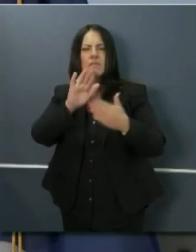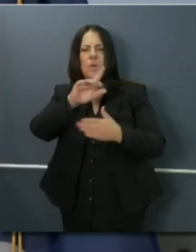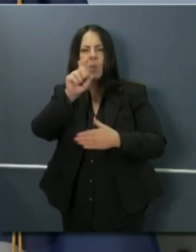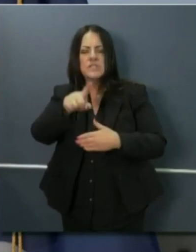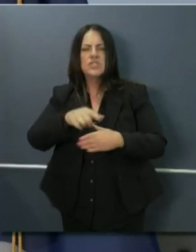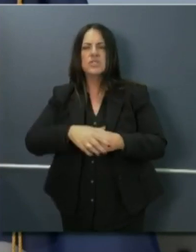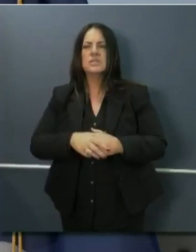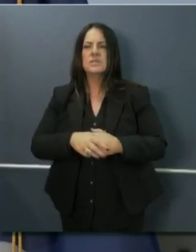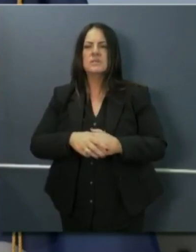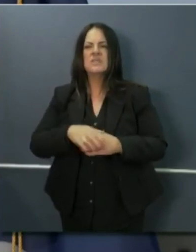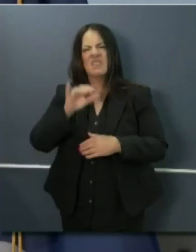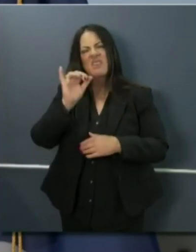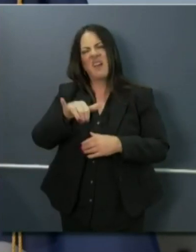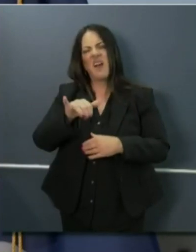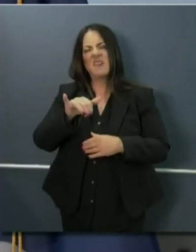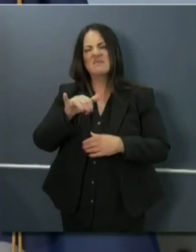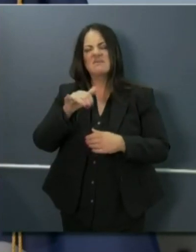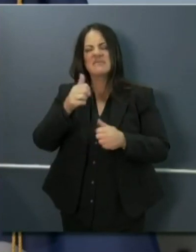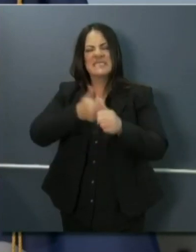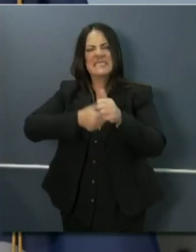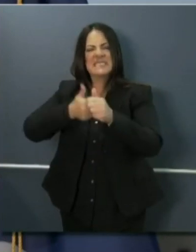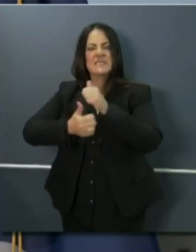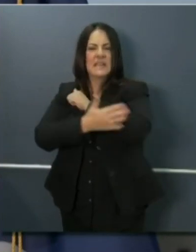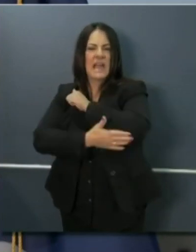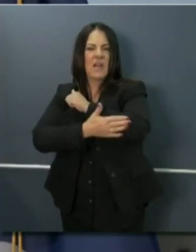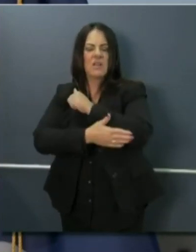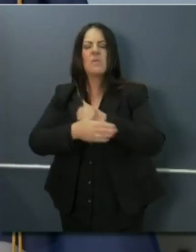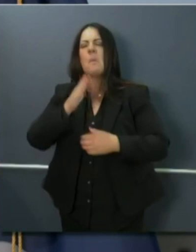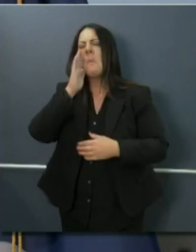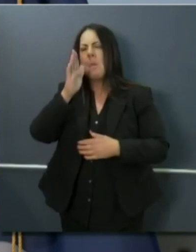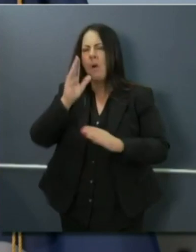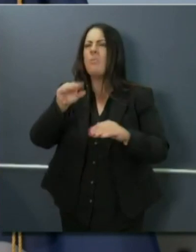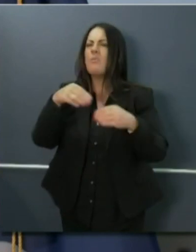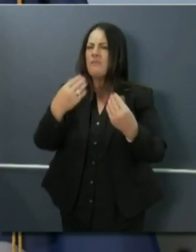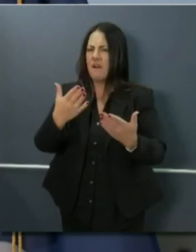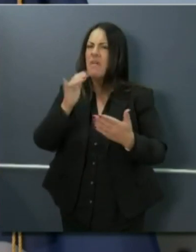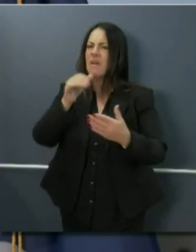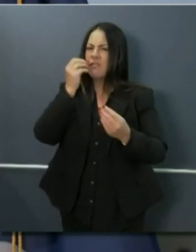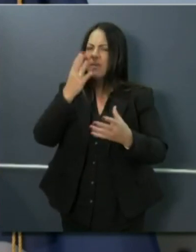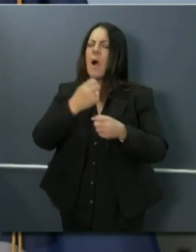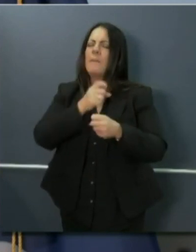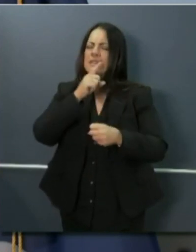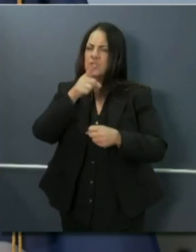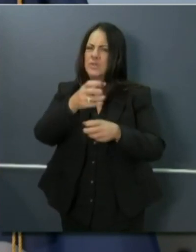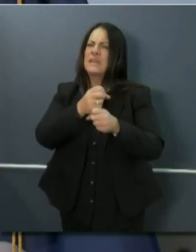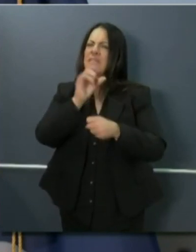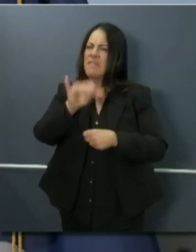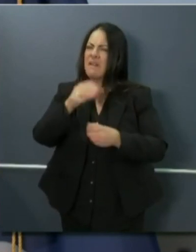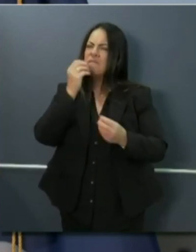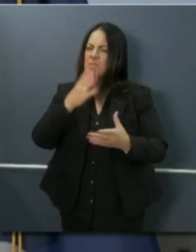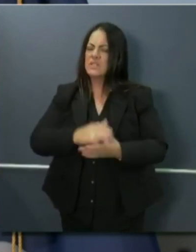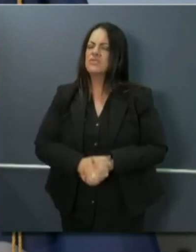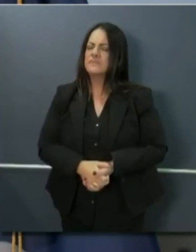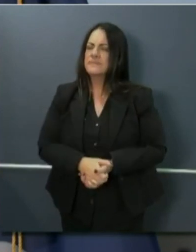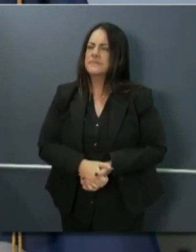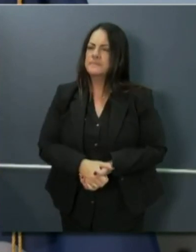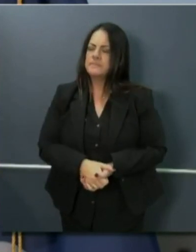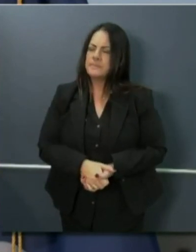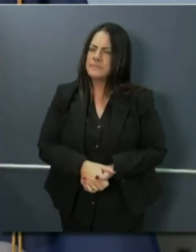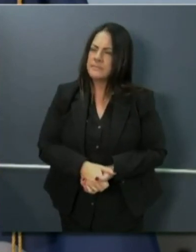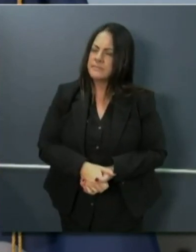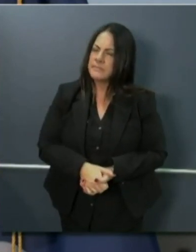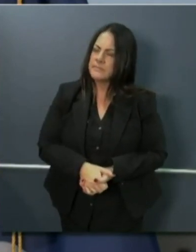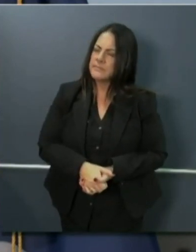question, as it relates to the county level, we will provide that information. I'll make sure you get it. Carla Marinucci, Politico.